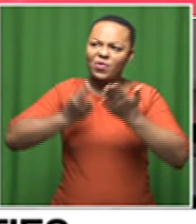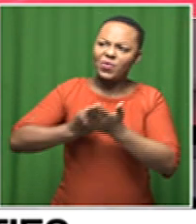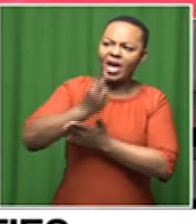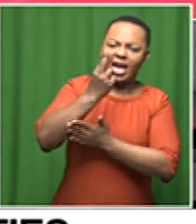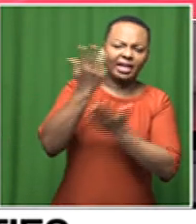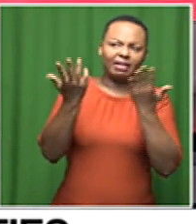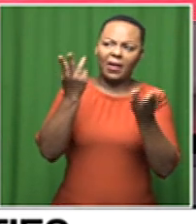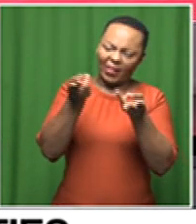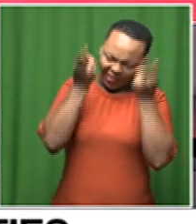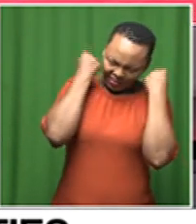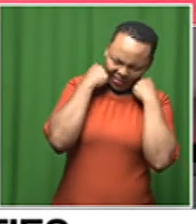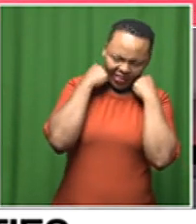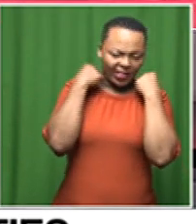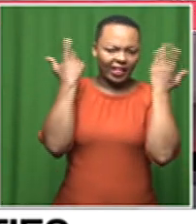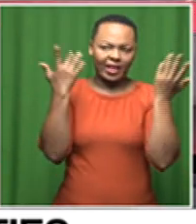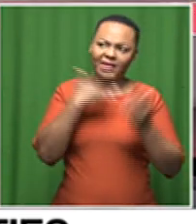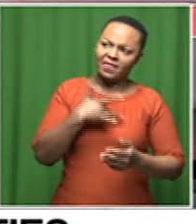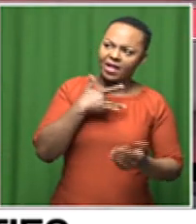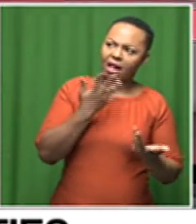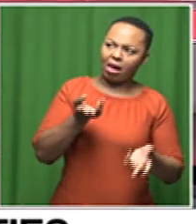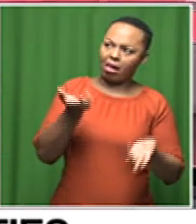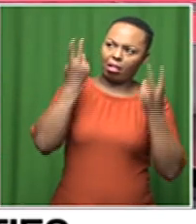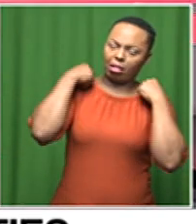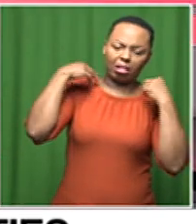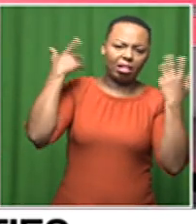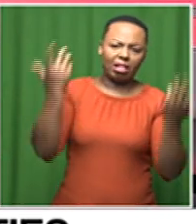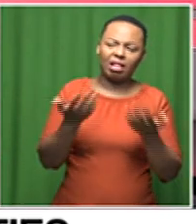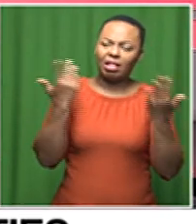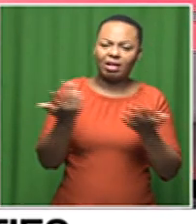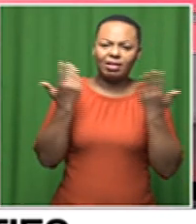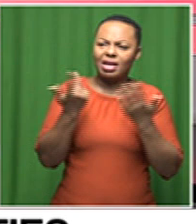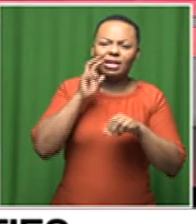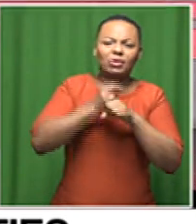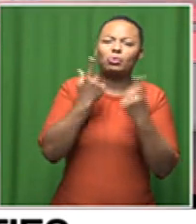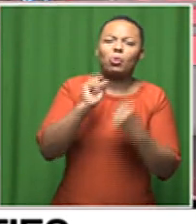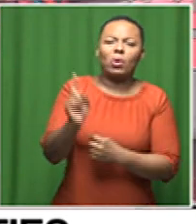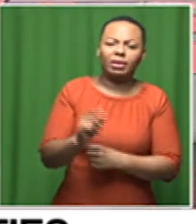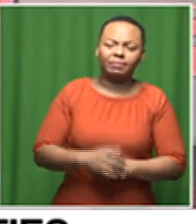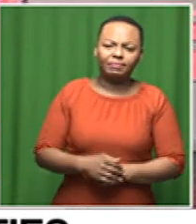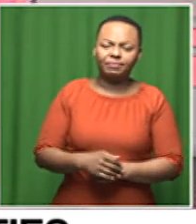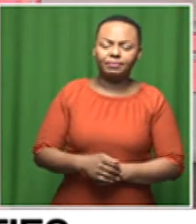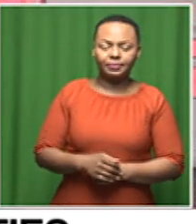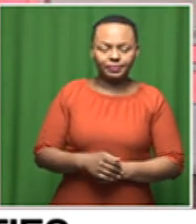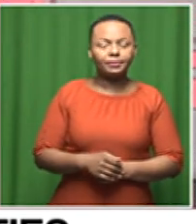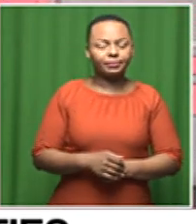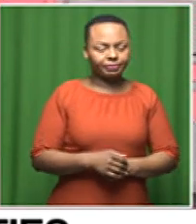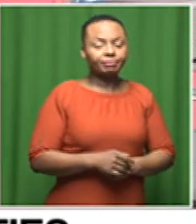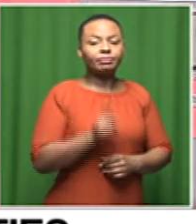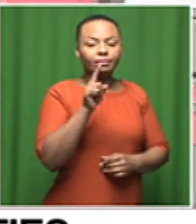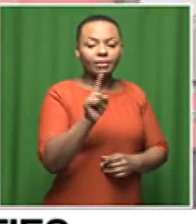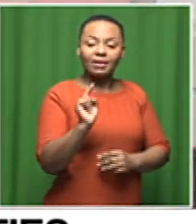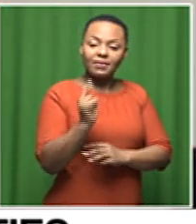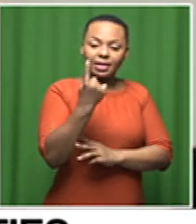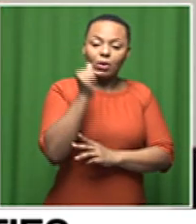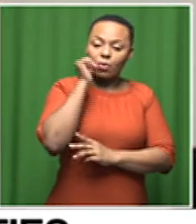not being met in the way that they feel they should be met at a facility? What's the step that they need to take? Okay, firstly,